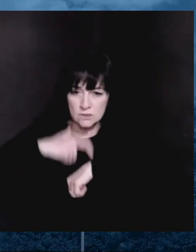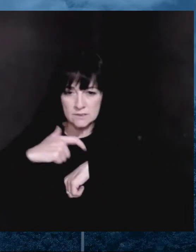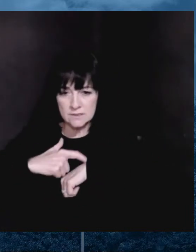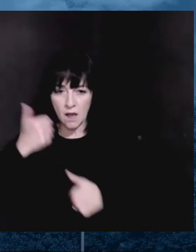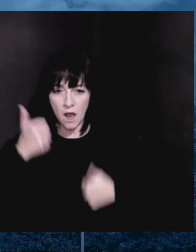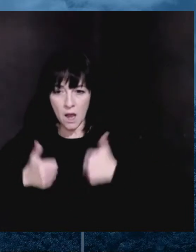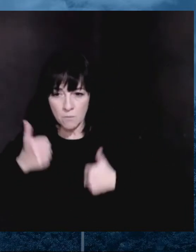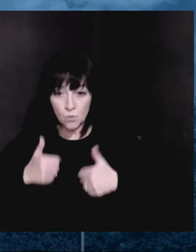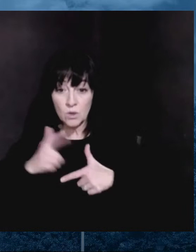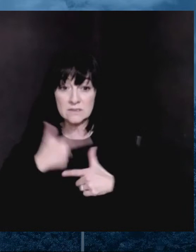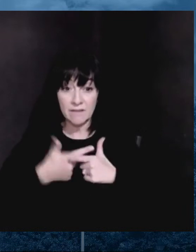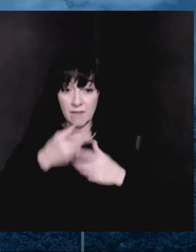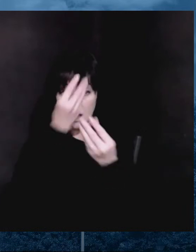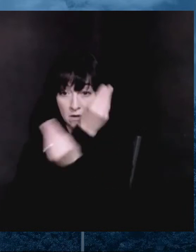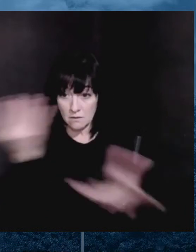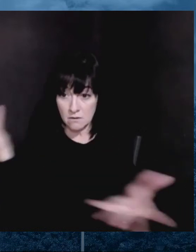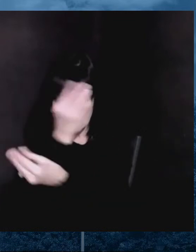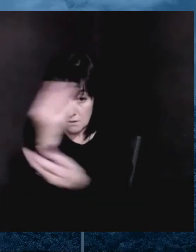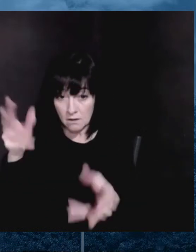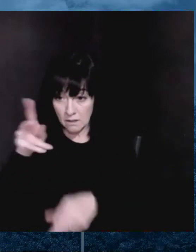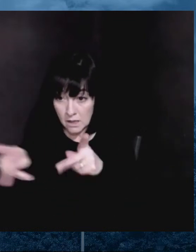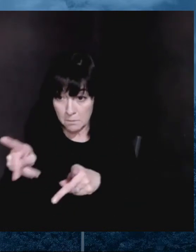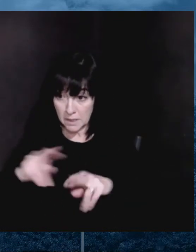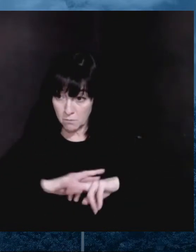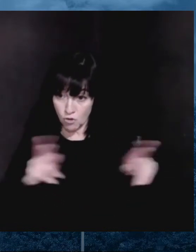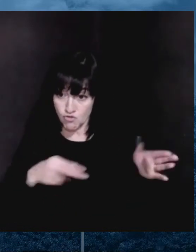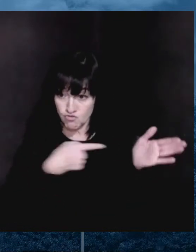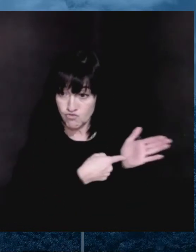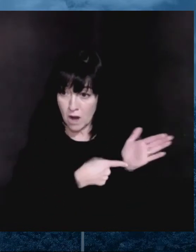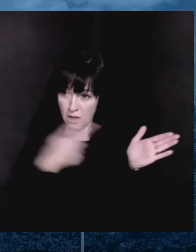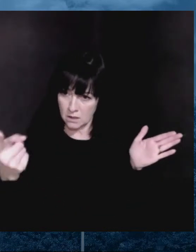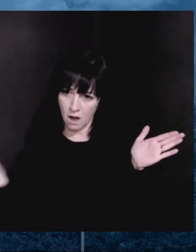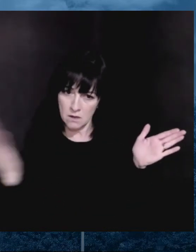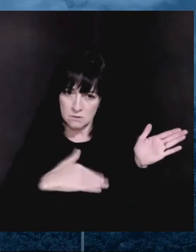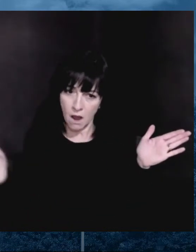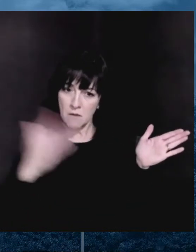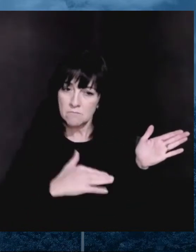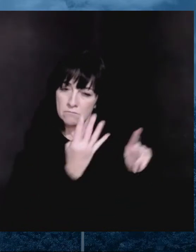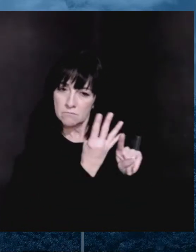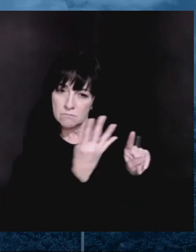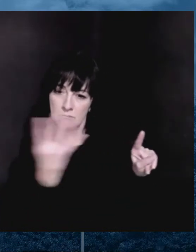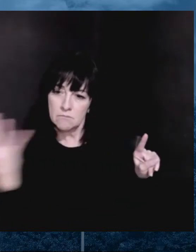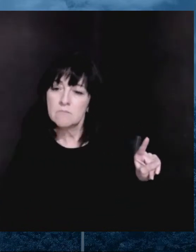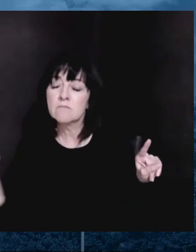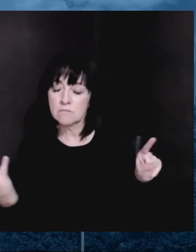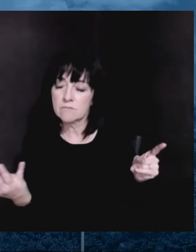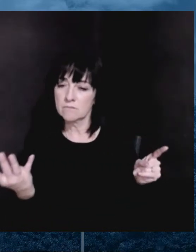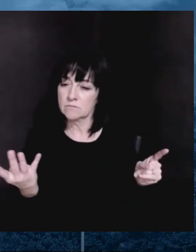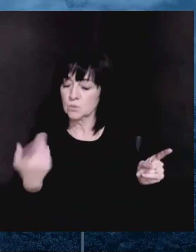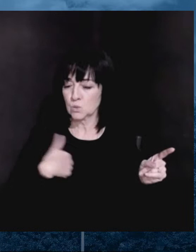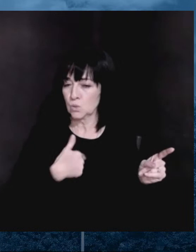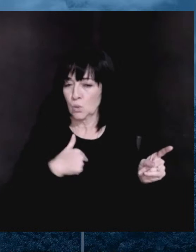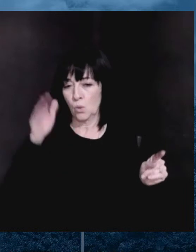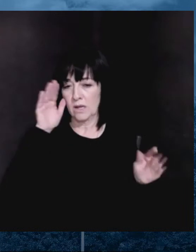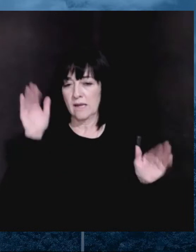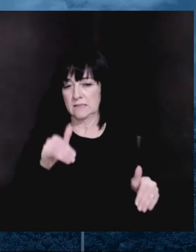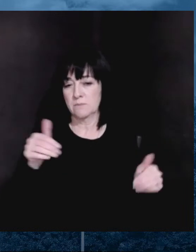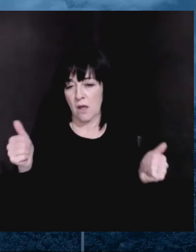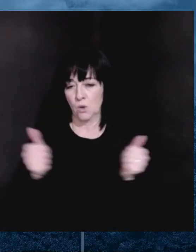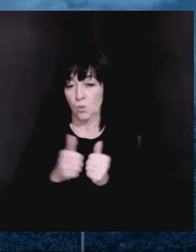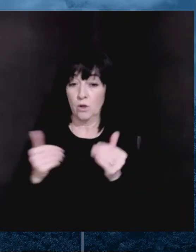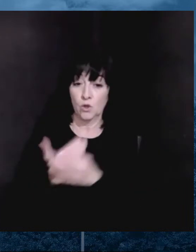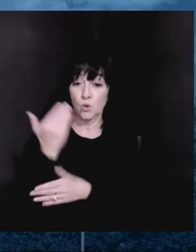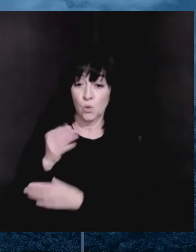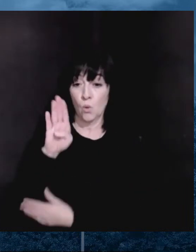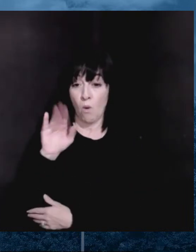we've got this sprint going on over the next couple of weeks. And we expect with the new Biden administration to get more supply, and we need to be ready for